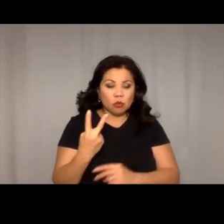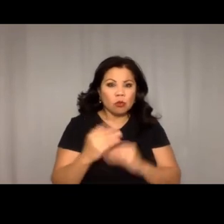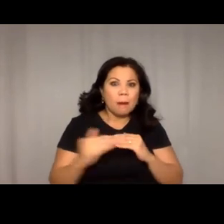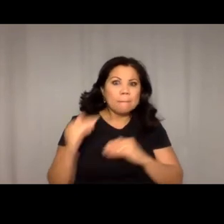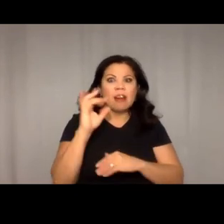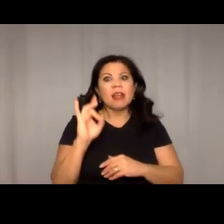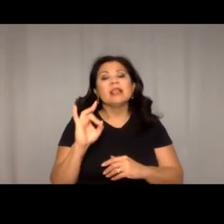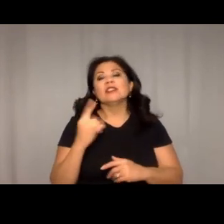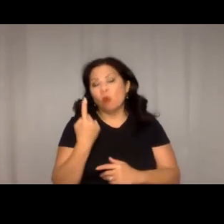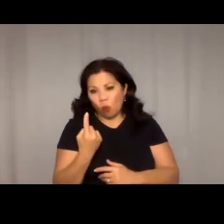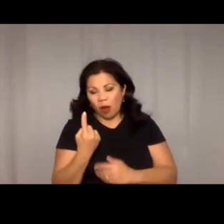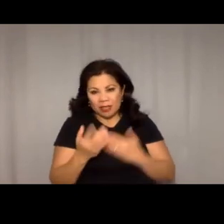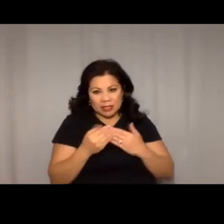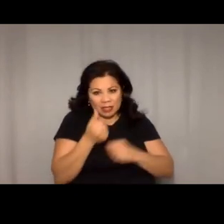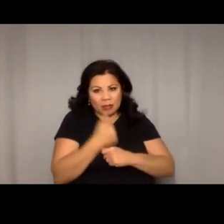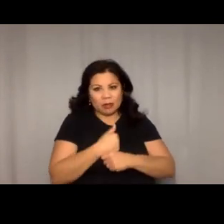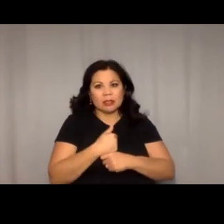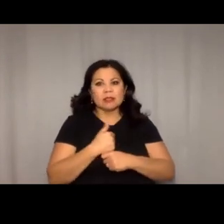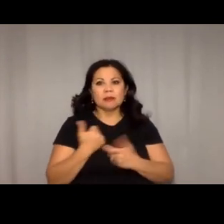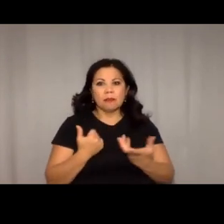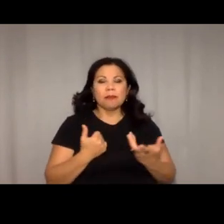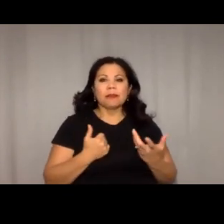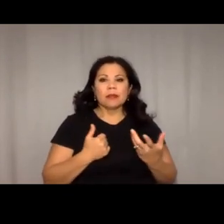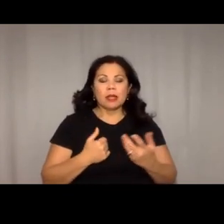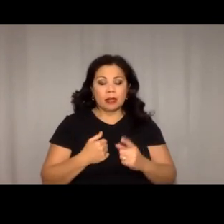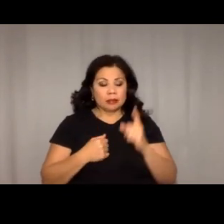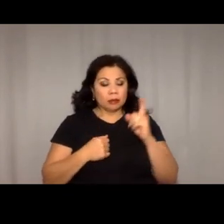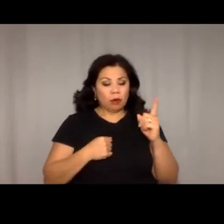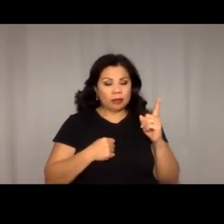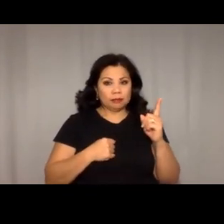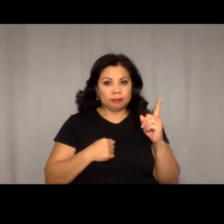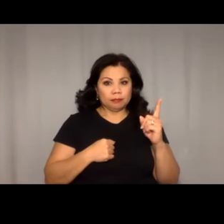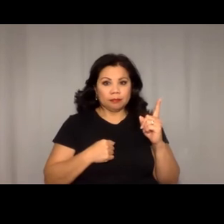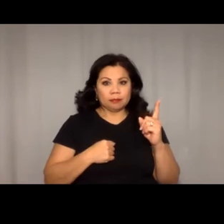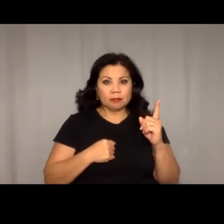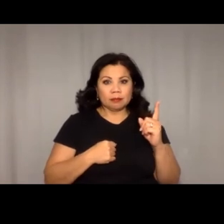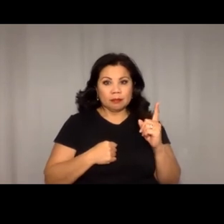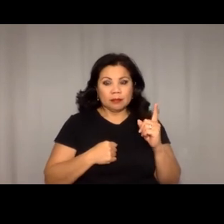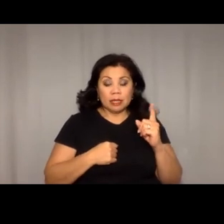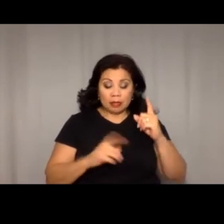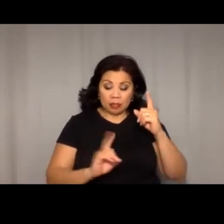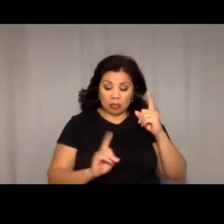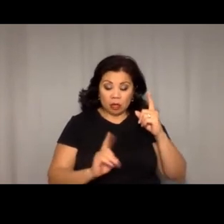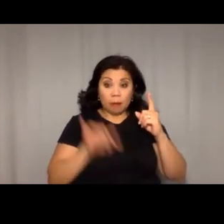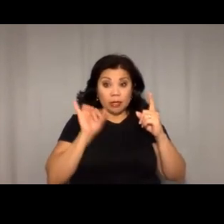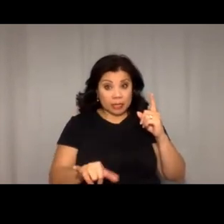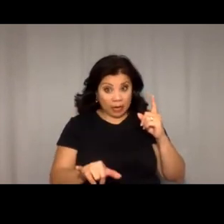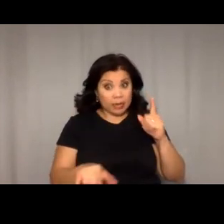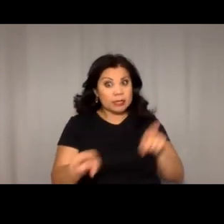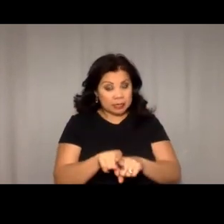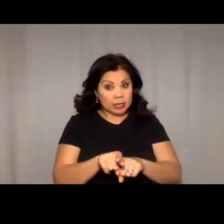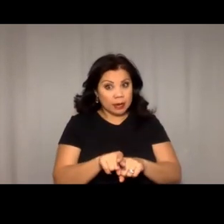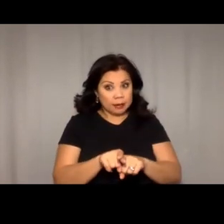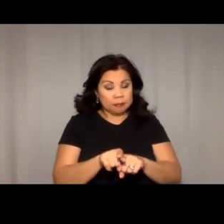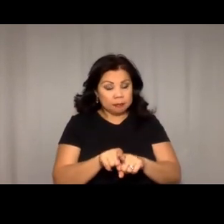is my closest number. So I'm going to do 5, and I'm going to put a 1 on the outside. I'm always going to keep the same denominator. Okay, that's where you start with. Start with